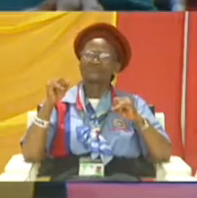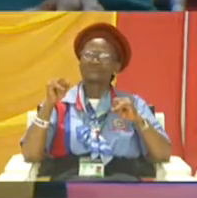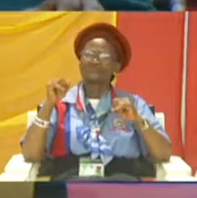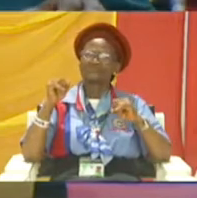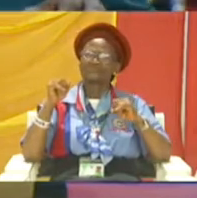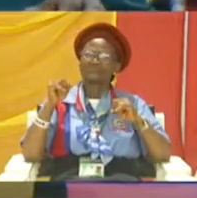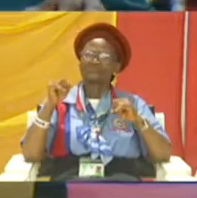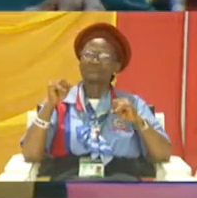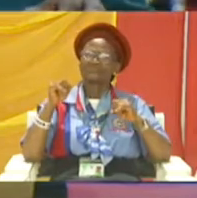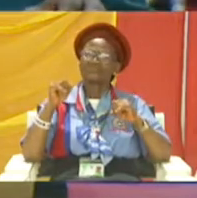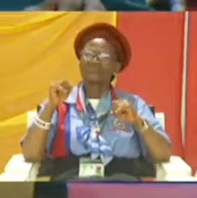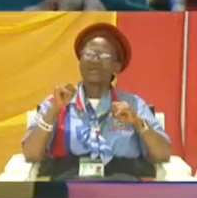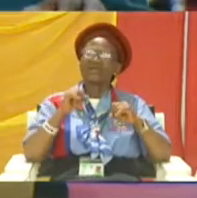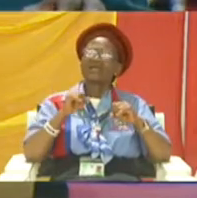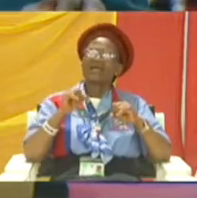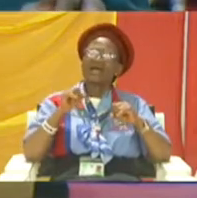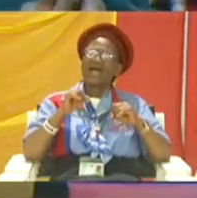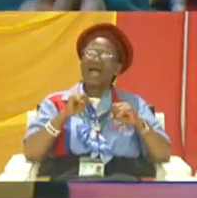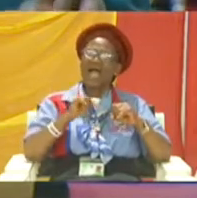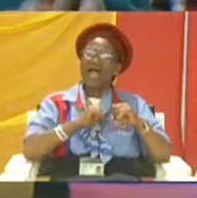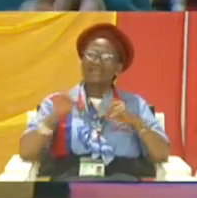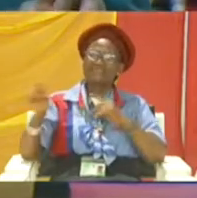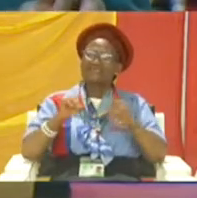didn't even see him.